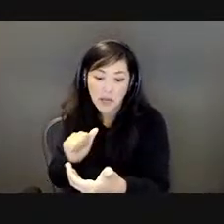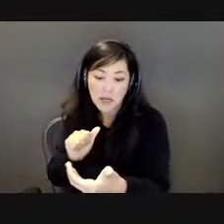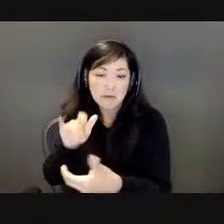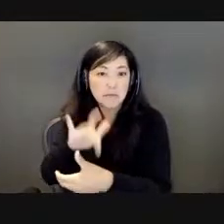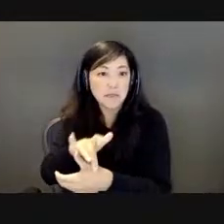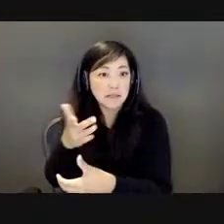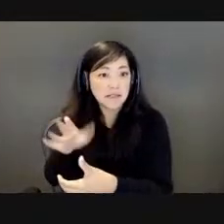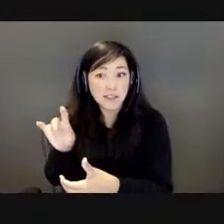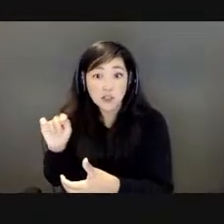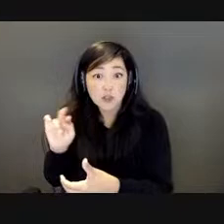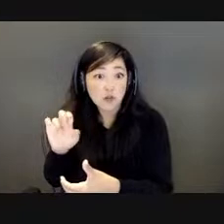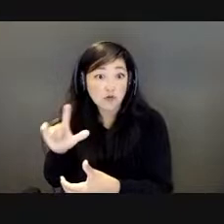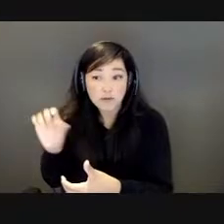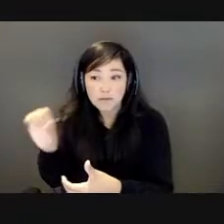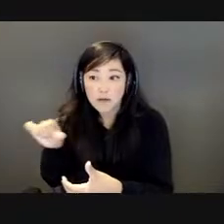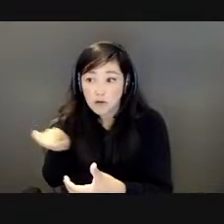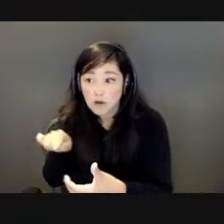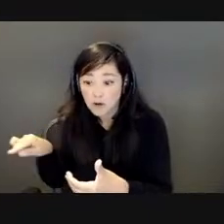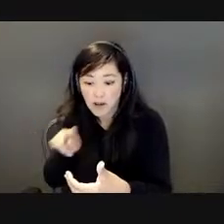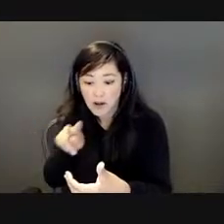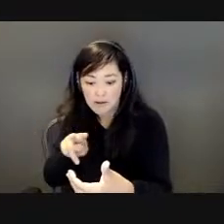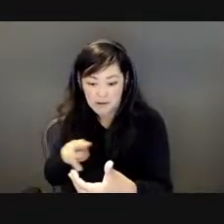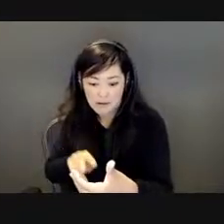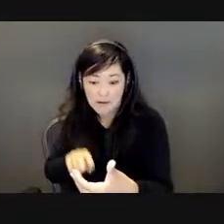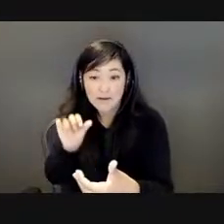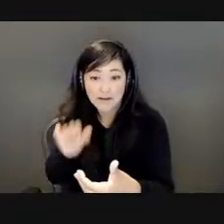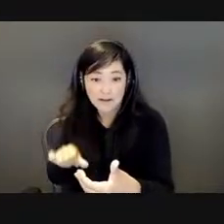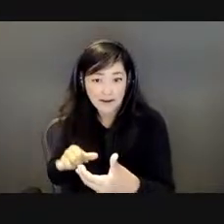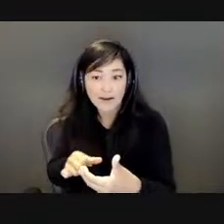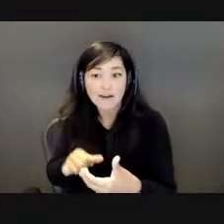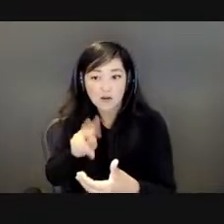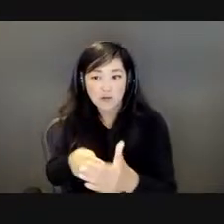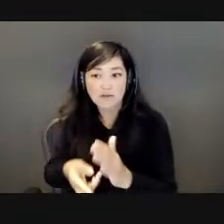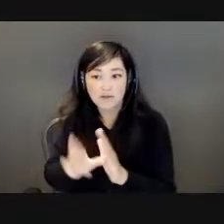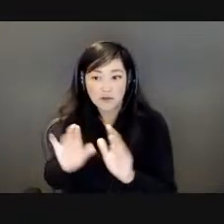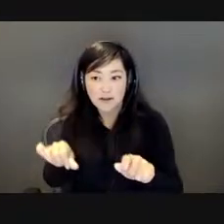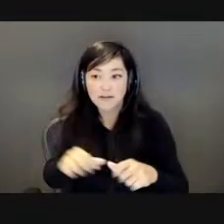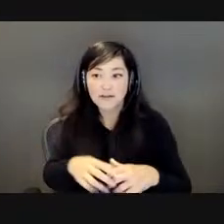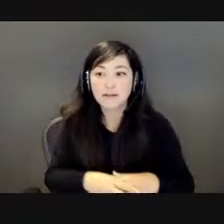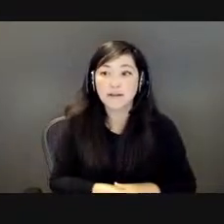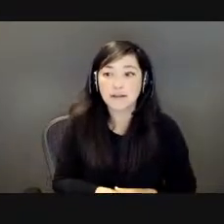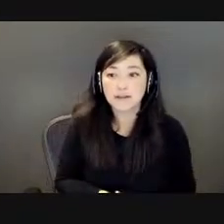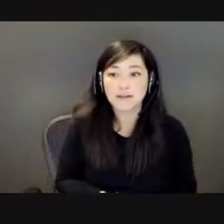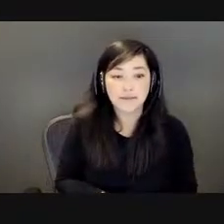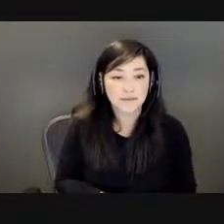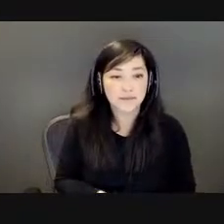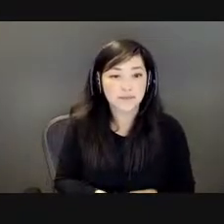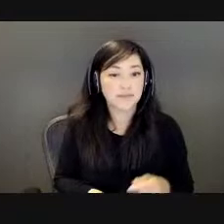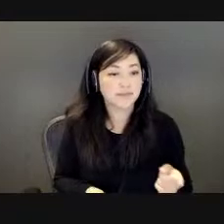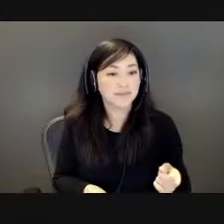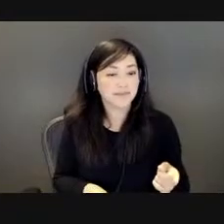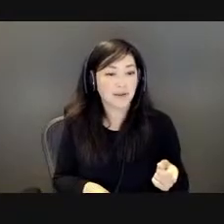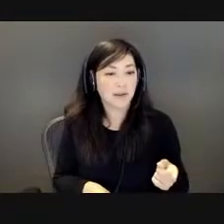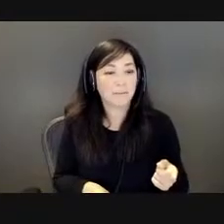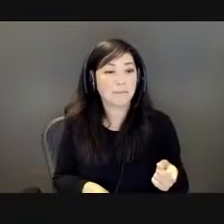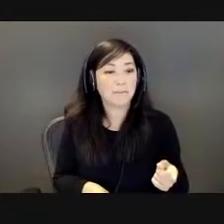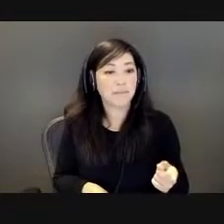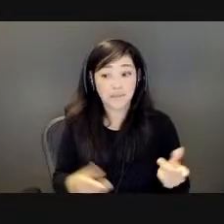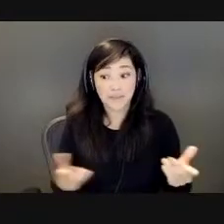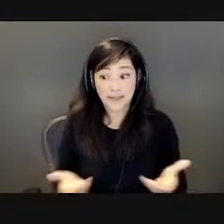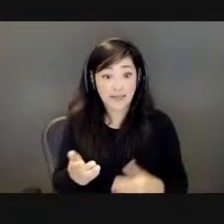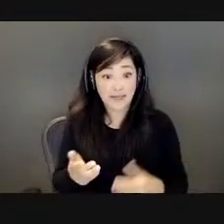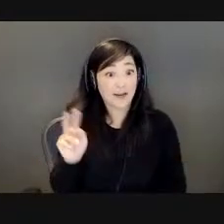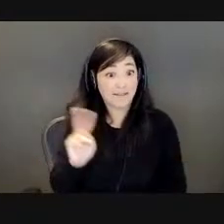way. And one of the big things that I always mention too, as I did it here in Vancouver with some of the mapping,